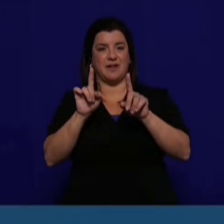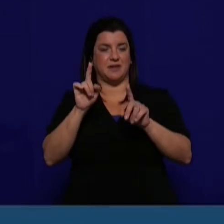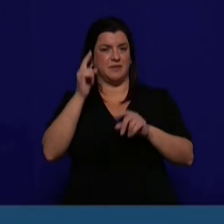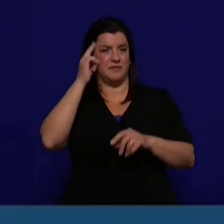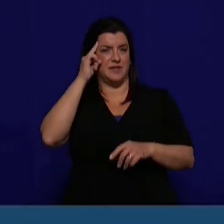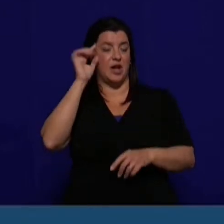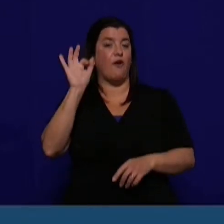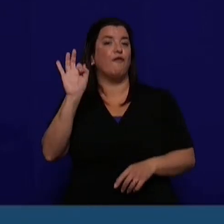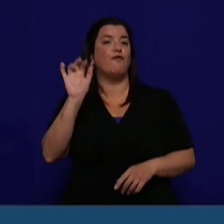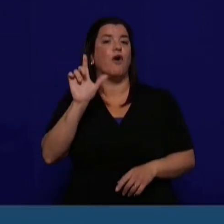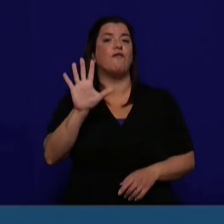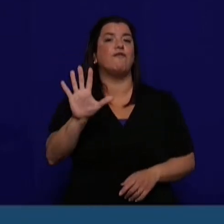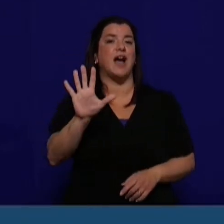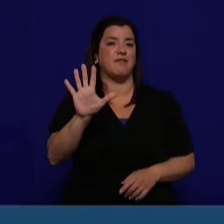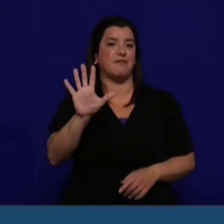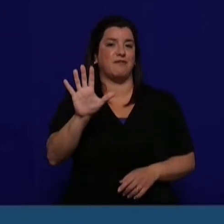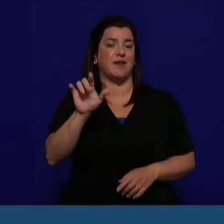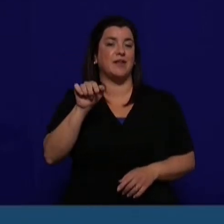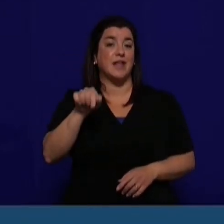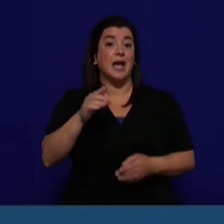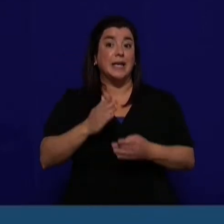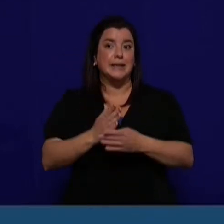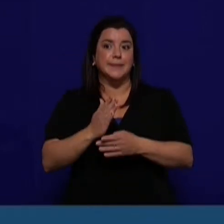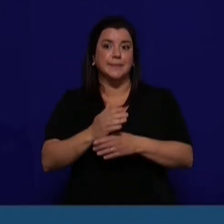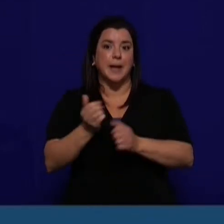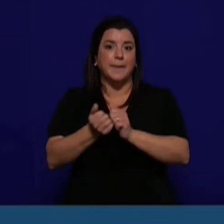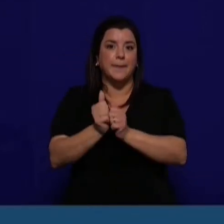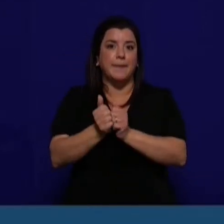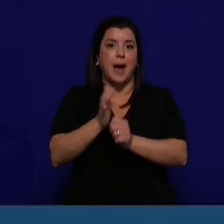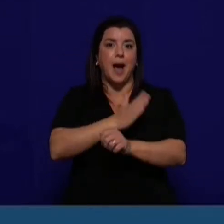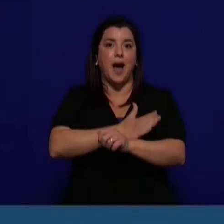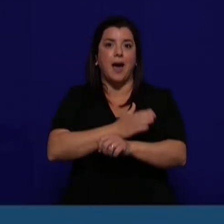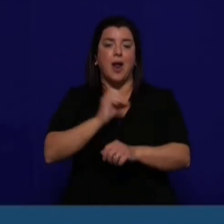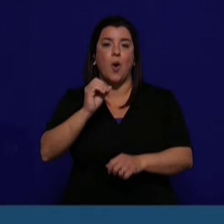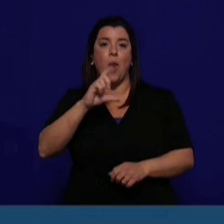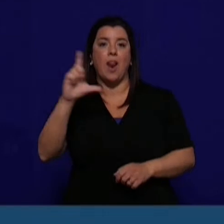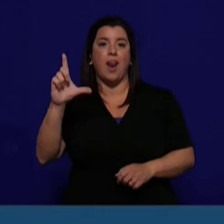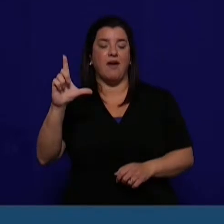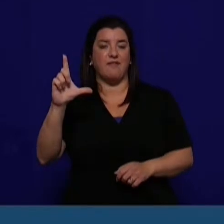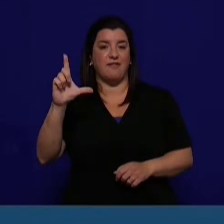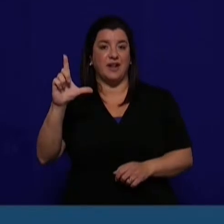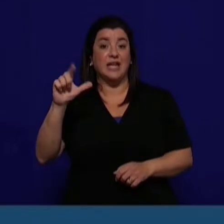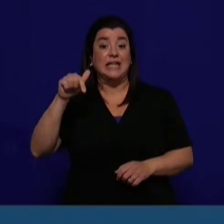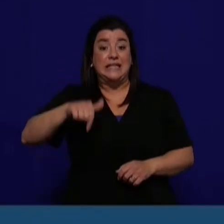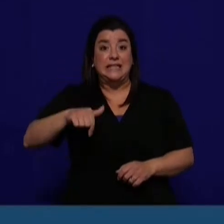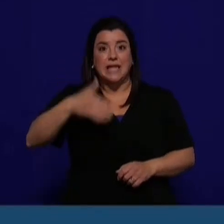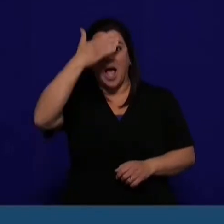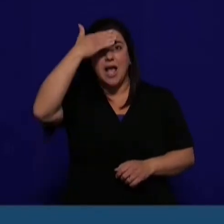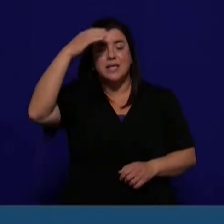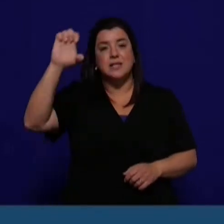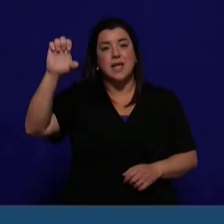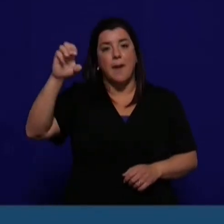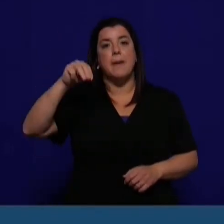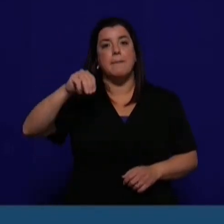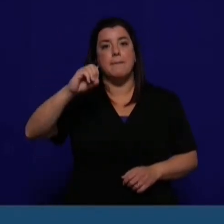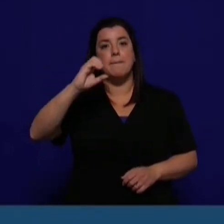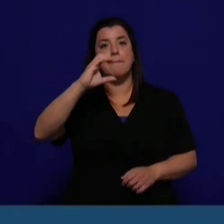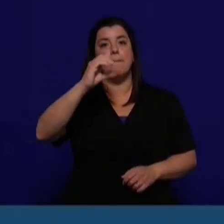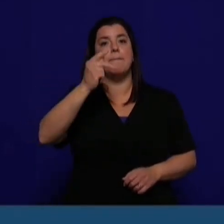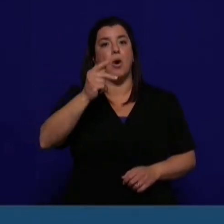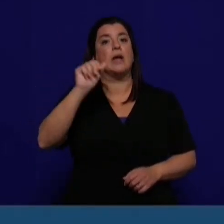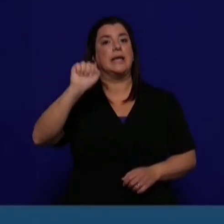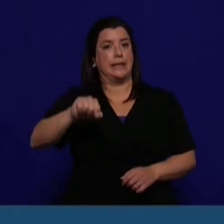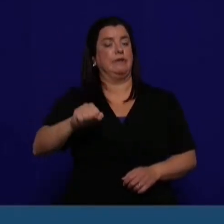dawn ikunu waslu biex jagħmlu low levels li bħalissa jkunu waslu wkoll biex jagħmlu l-mocks li dawn ukoll ħajsiru skont ukoll